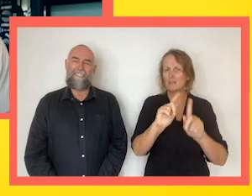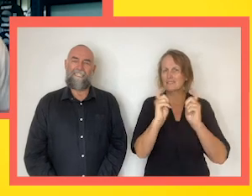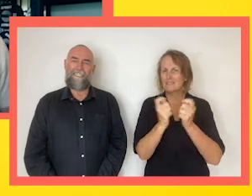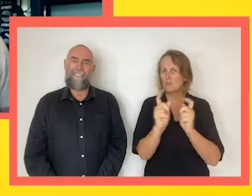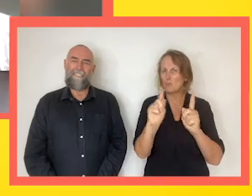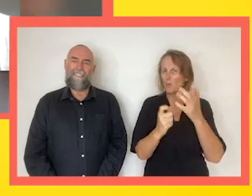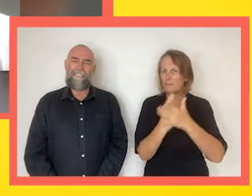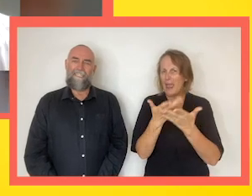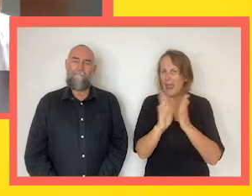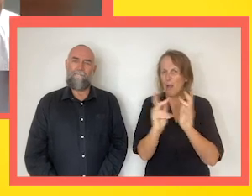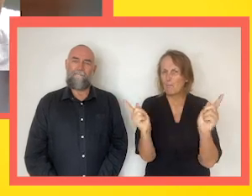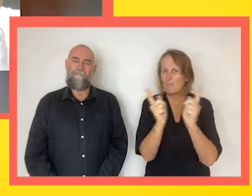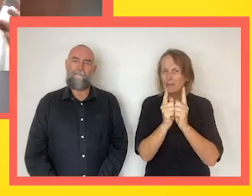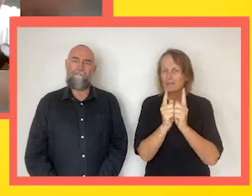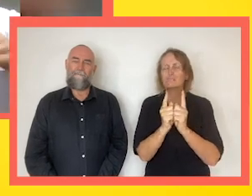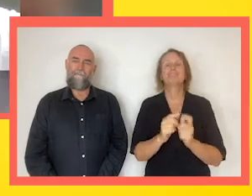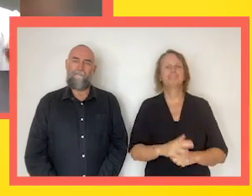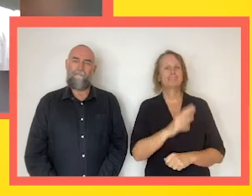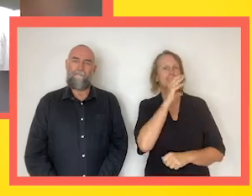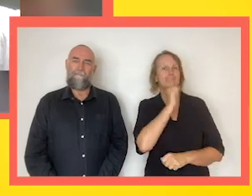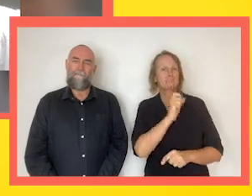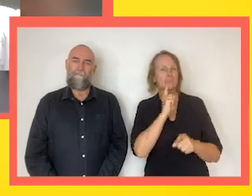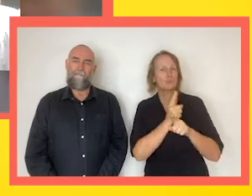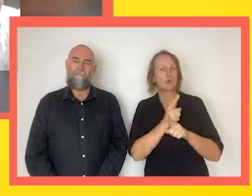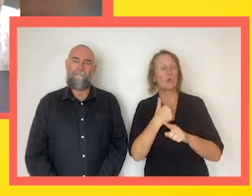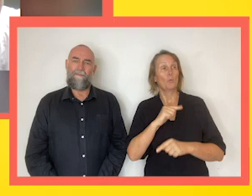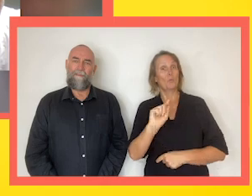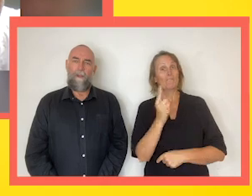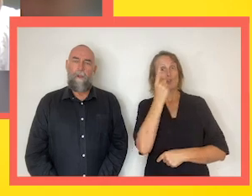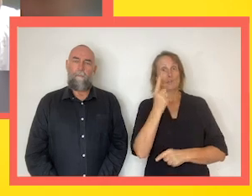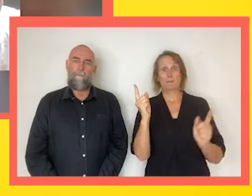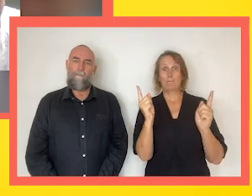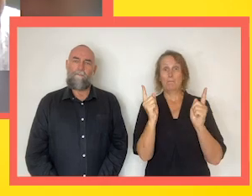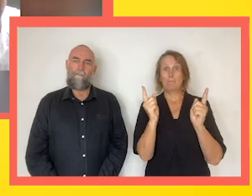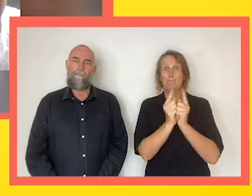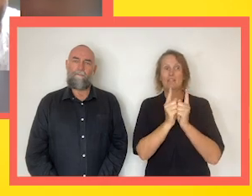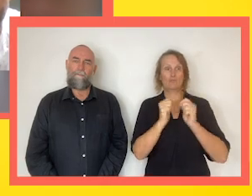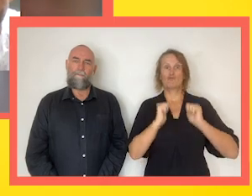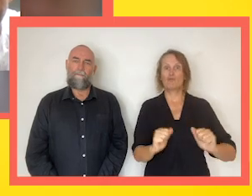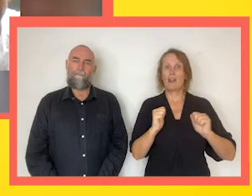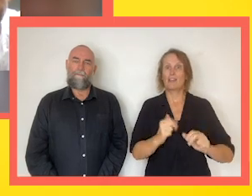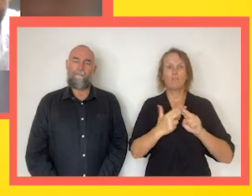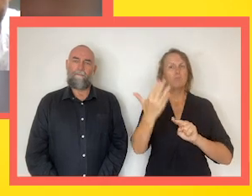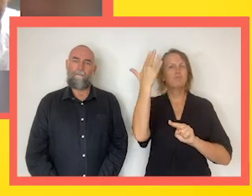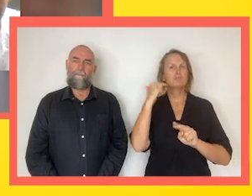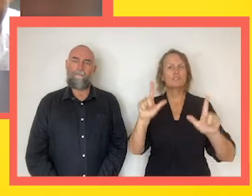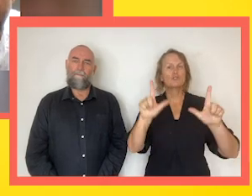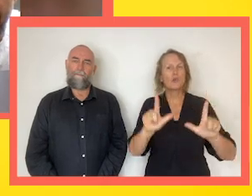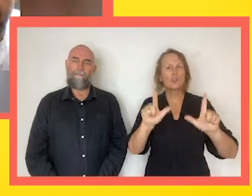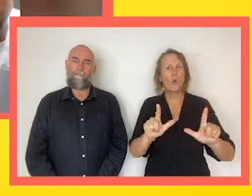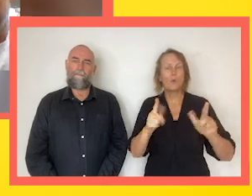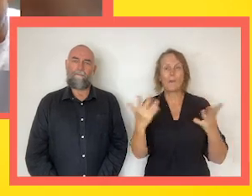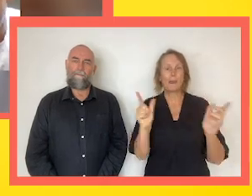together? Basically, we first met in the Tokyo cycle. So there was a Train for Tokyo camp in